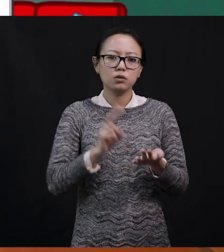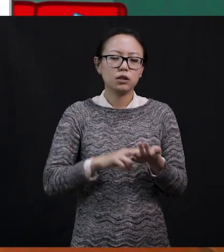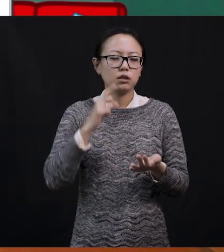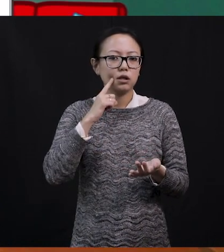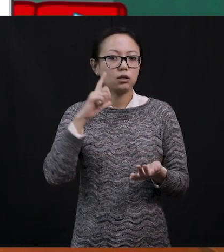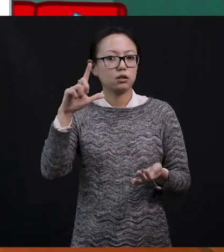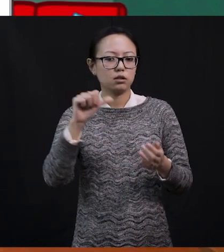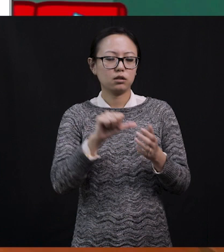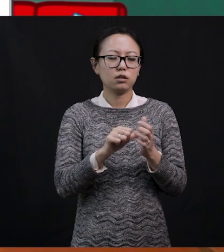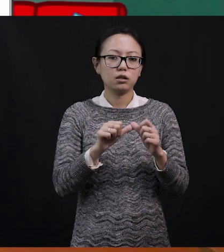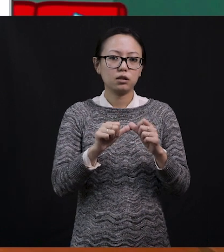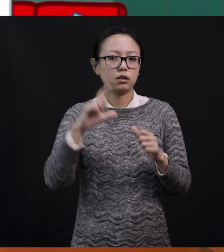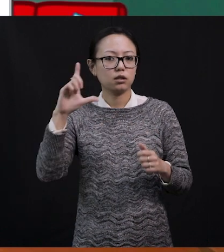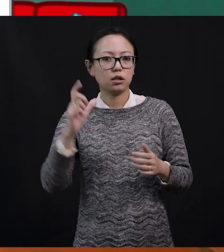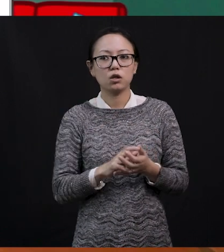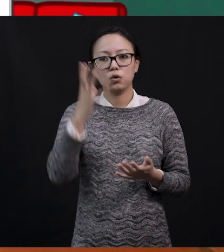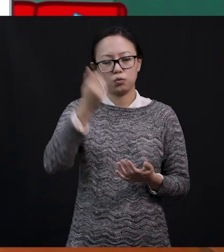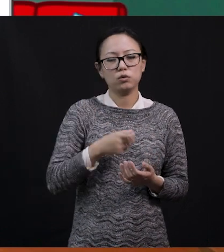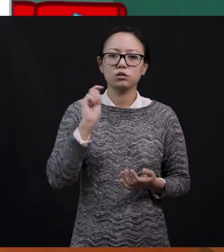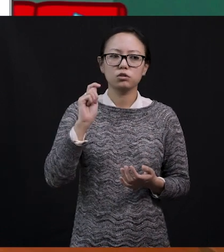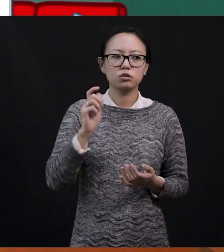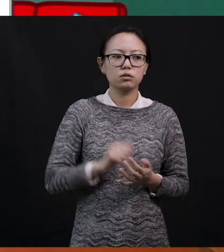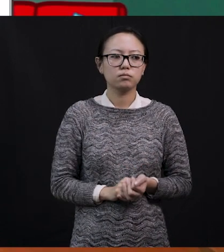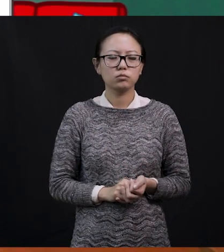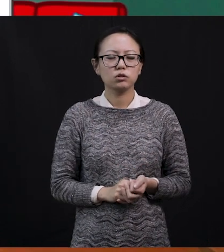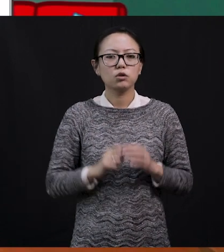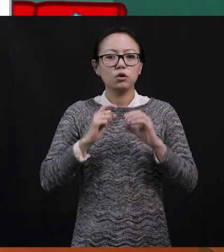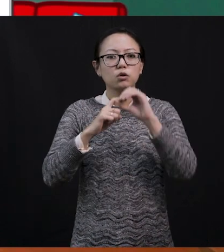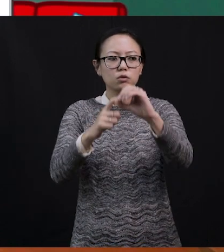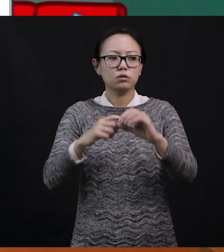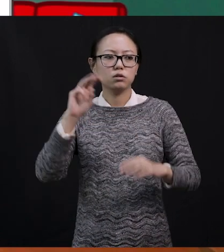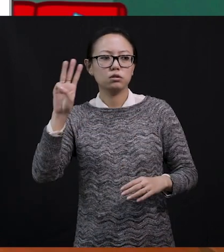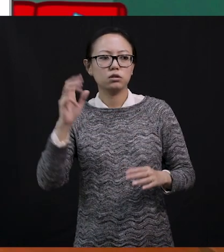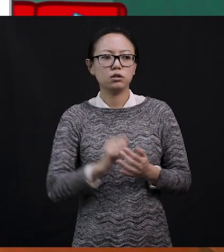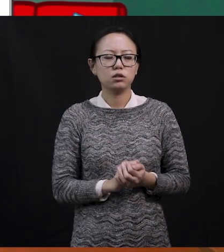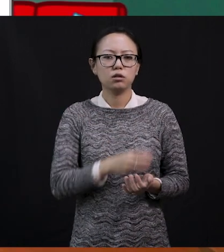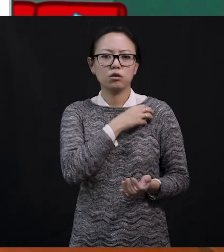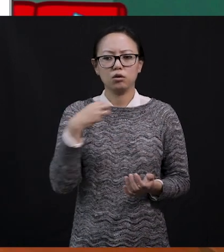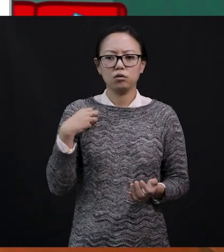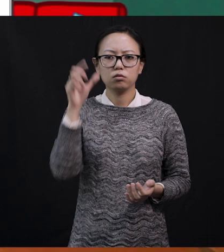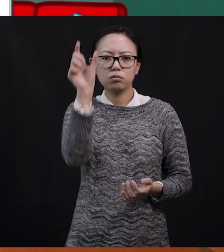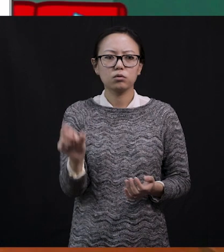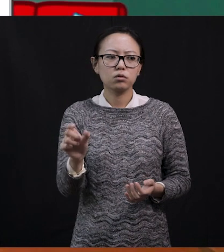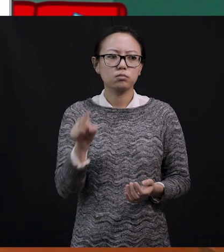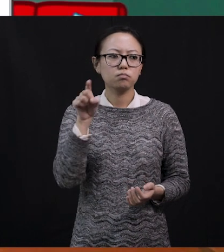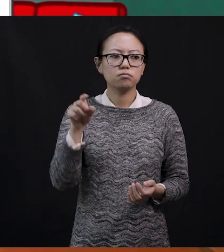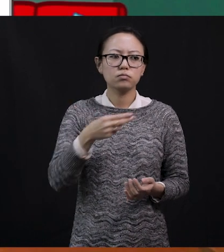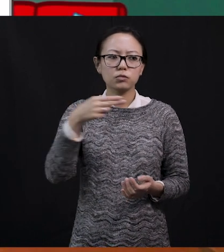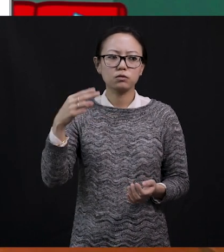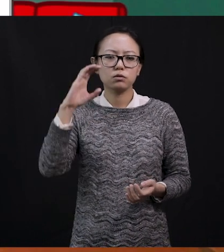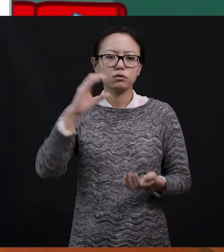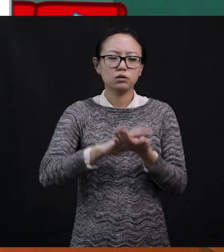Why was Dr. Chanda puzzled? Now, why do you think Dr. Chanda was puzzled? Dr. Chanda was puzzled because the case